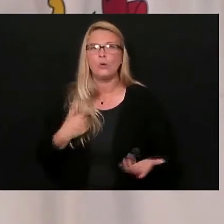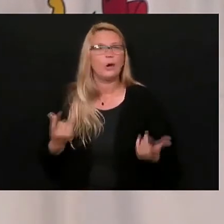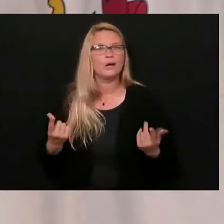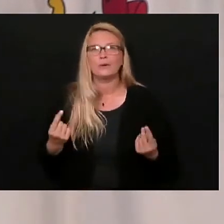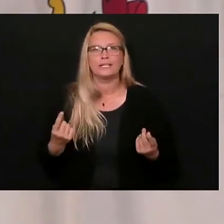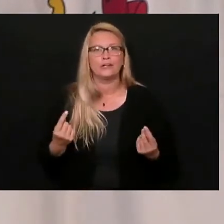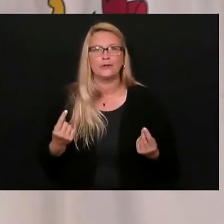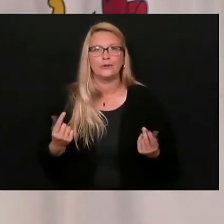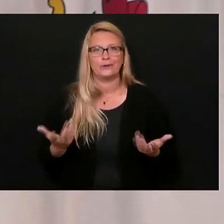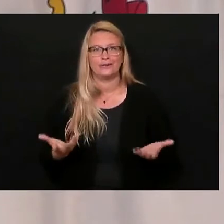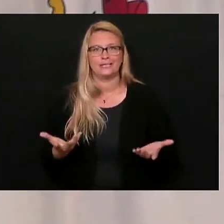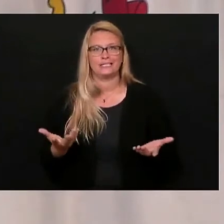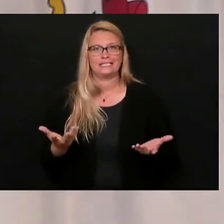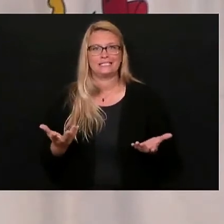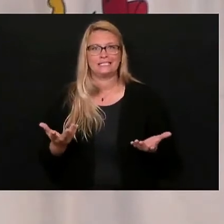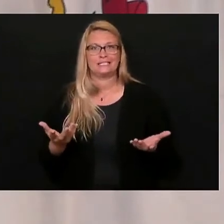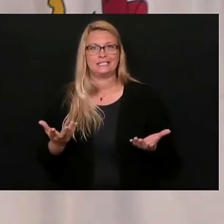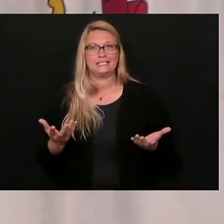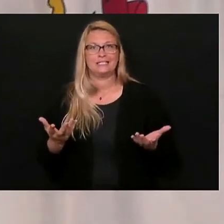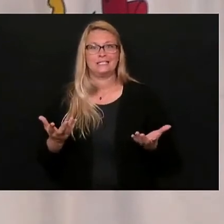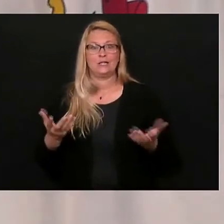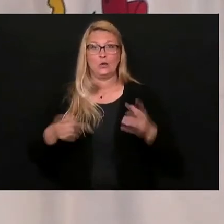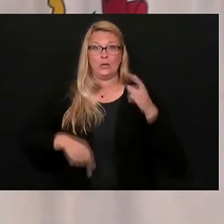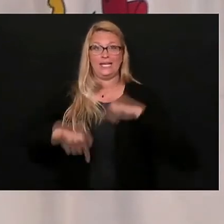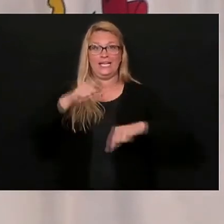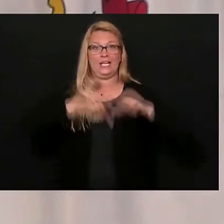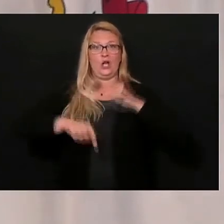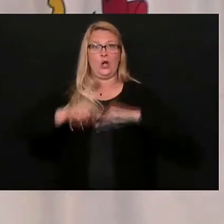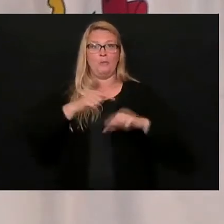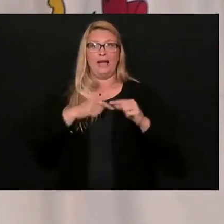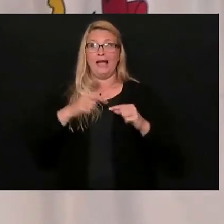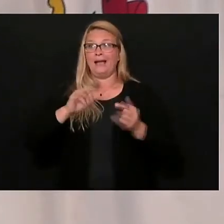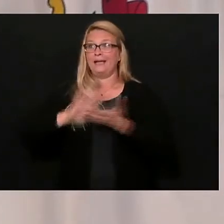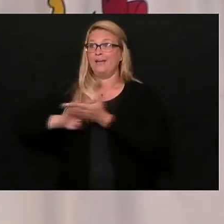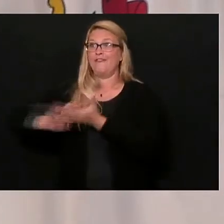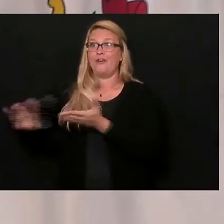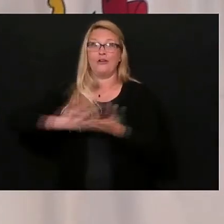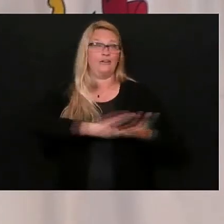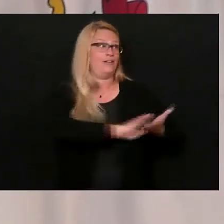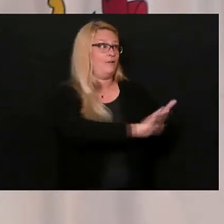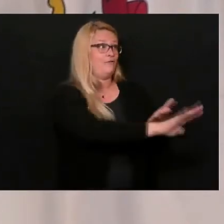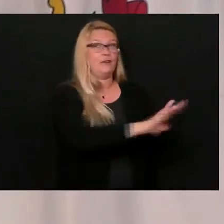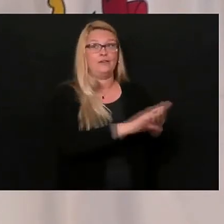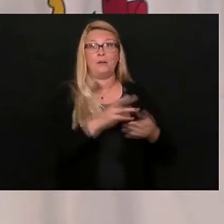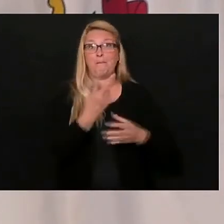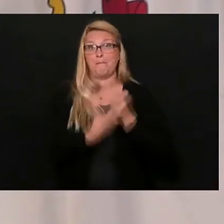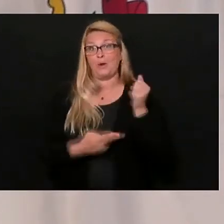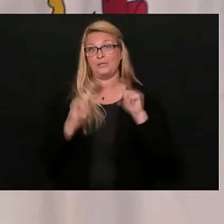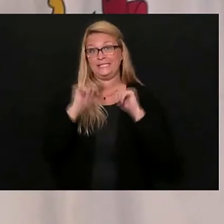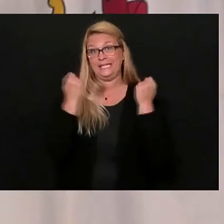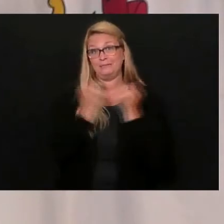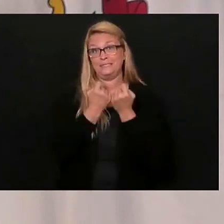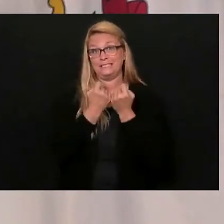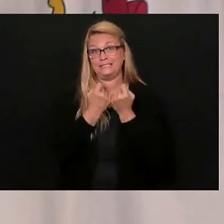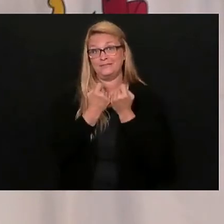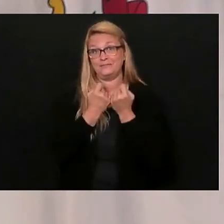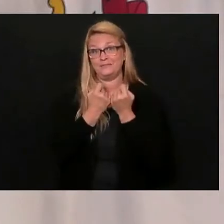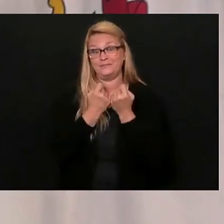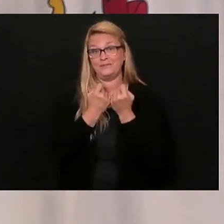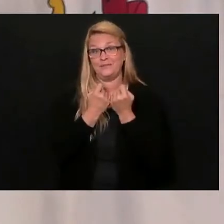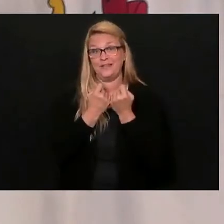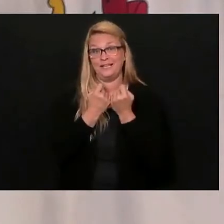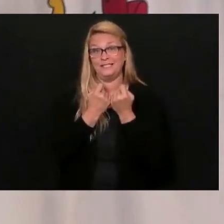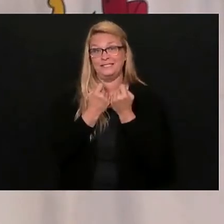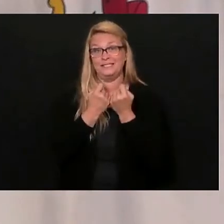do? You know, we could go back and we could forfeit both teams. You know, we could forfeit one or